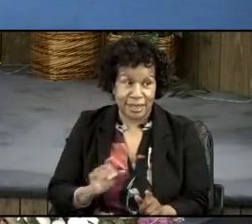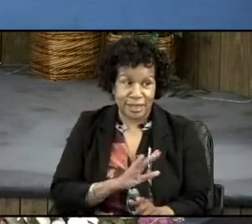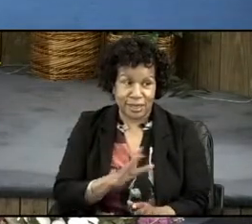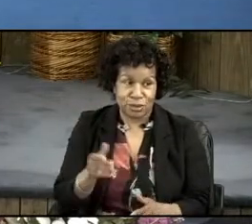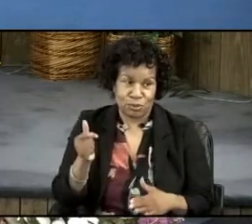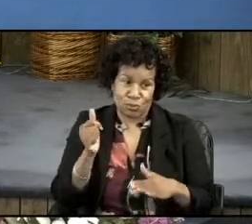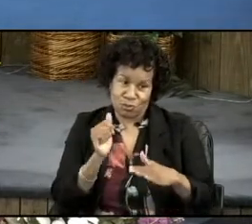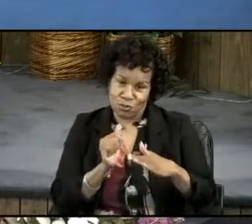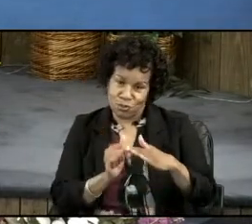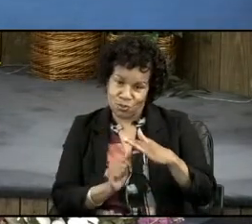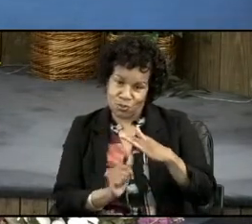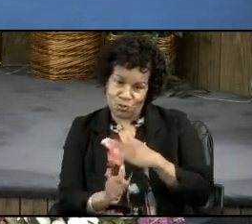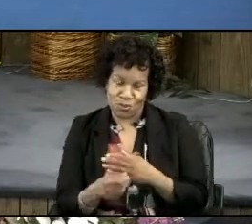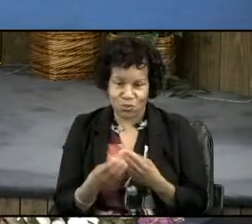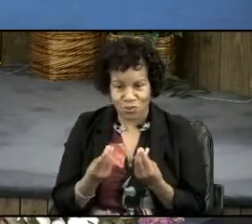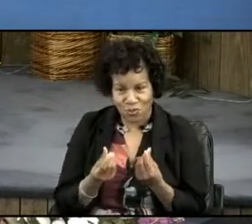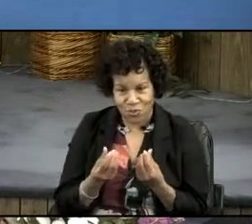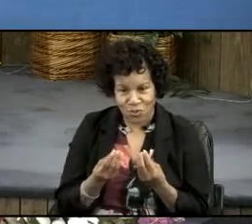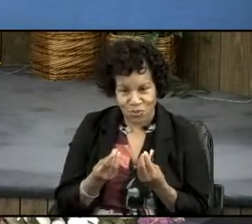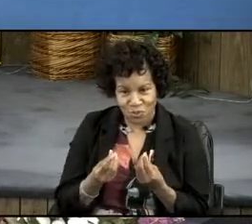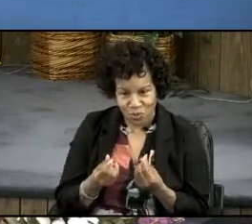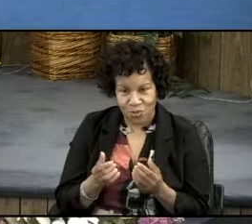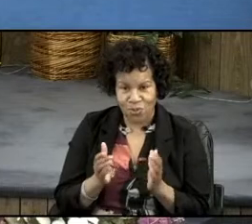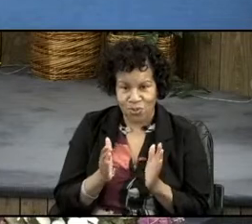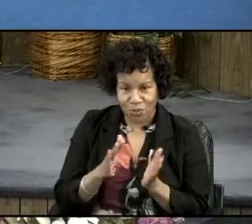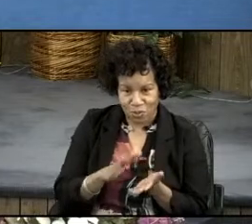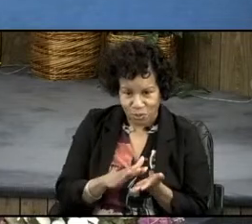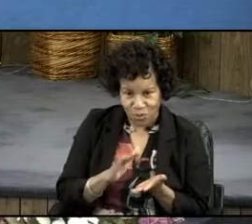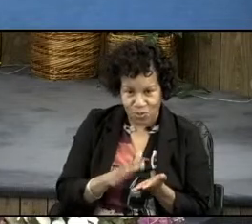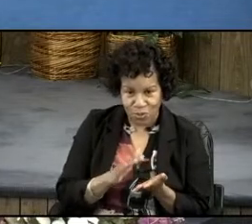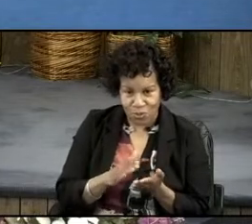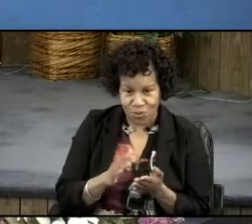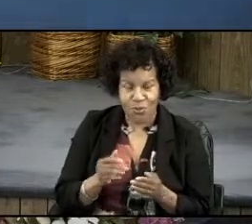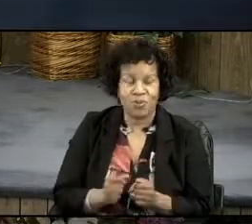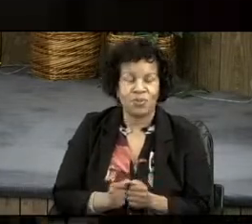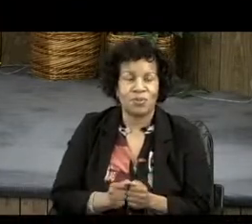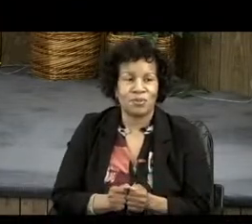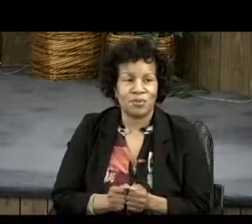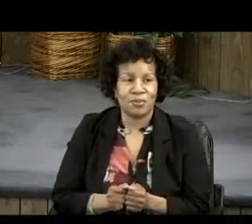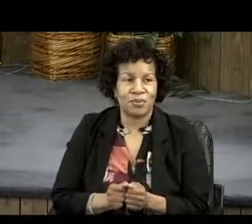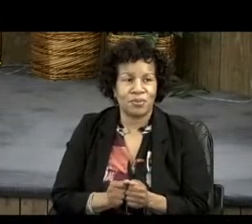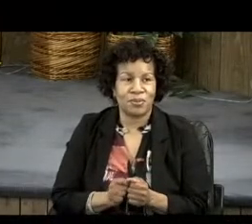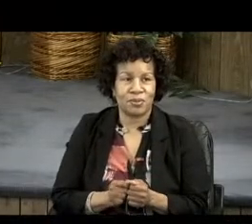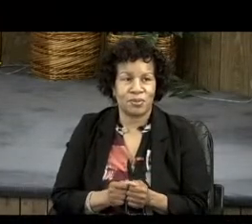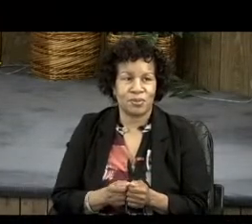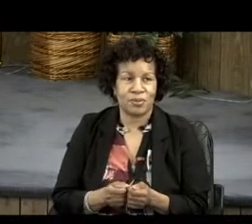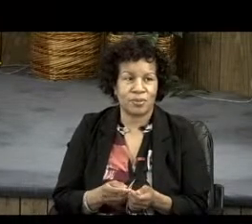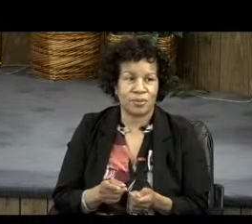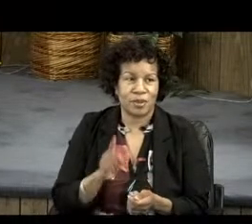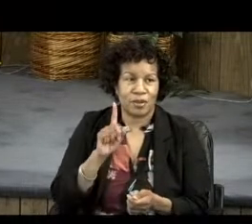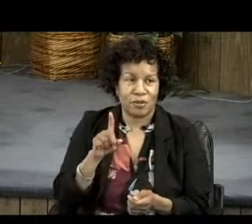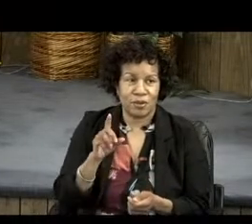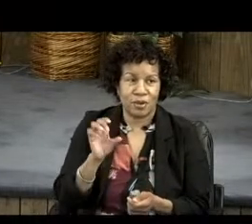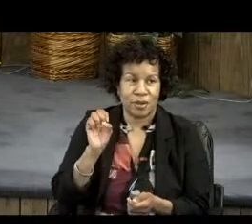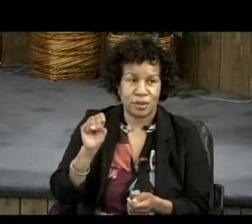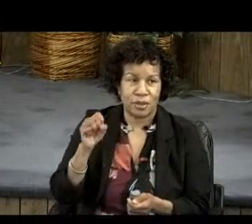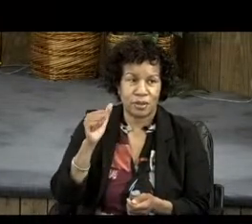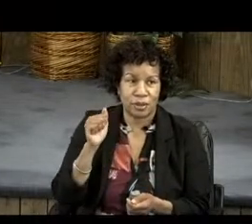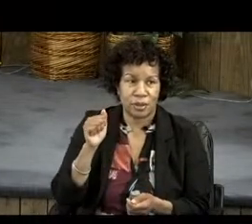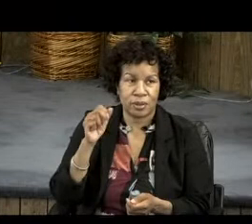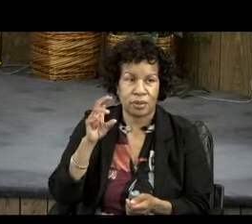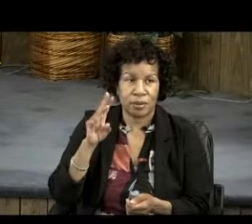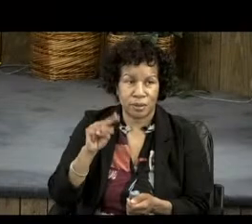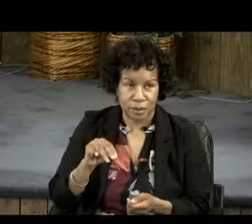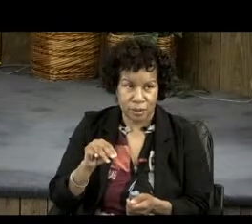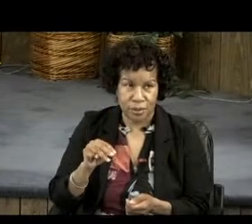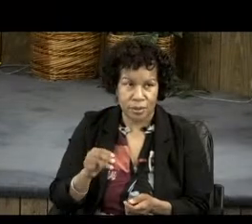you. Here's 1 Samuel 17:11. When Saul and all Israel heard those words, come out here and fight, they